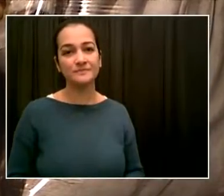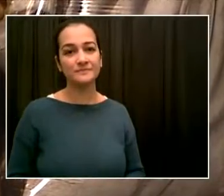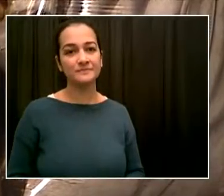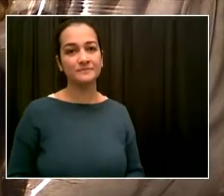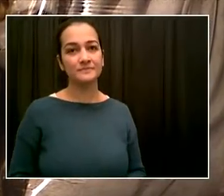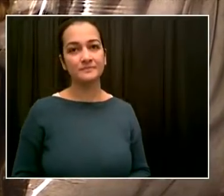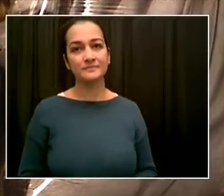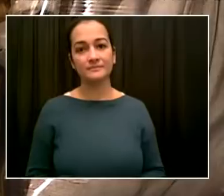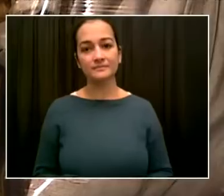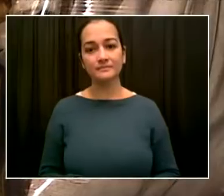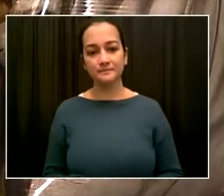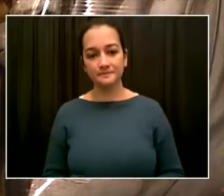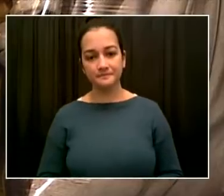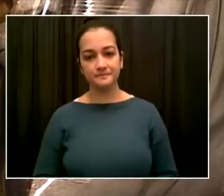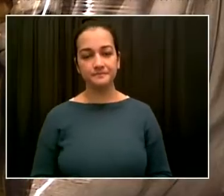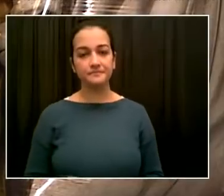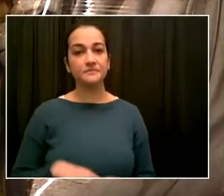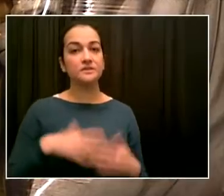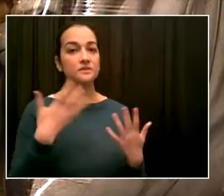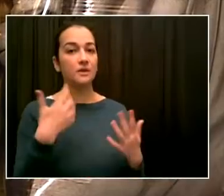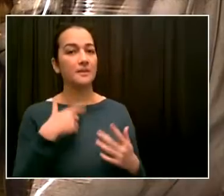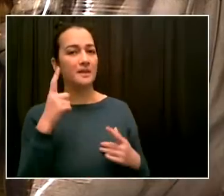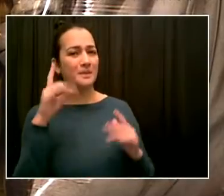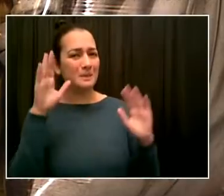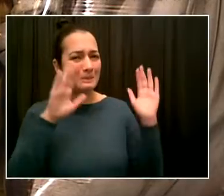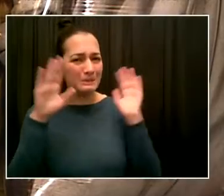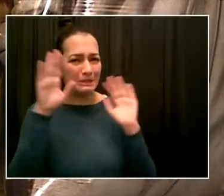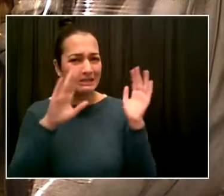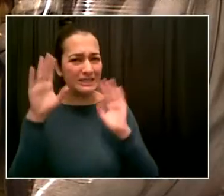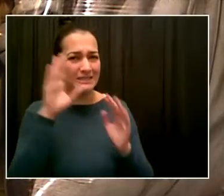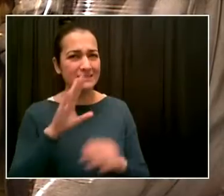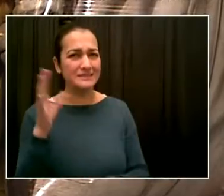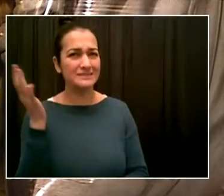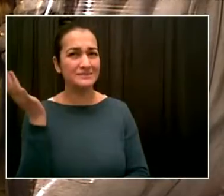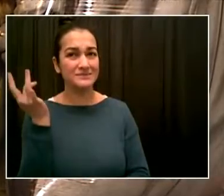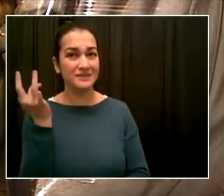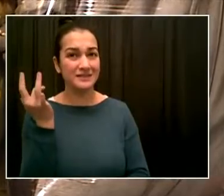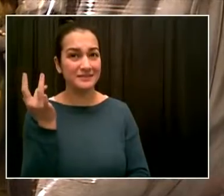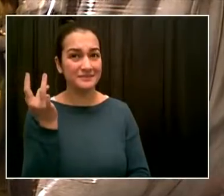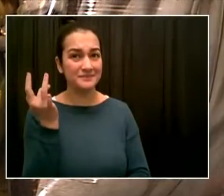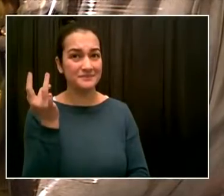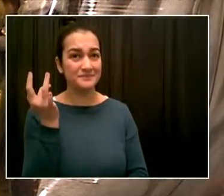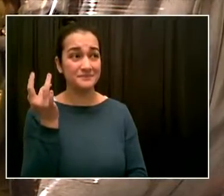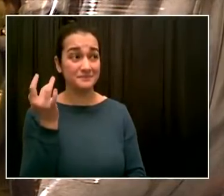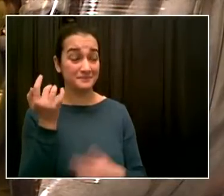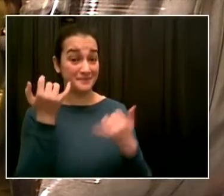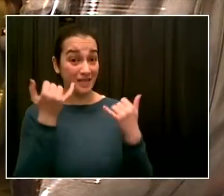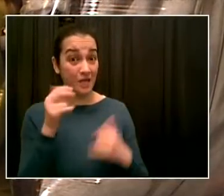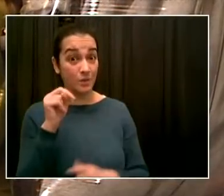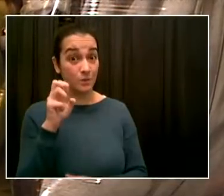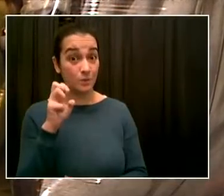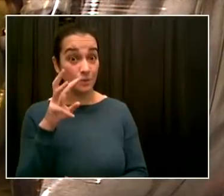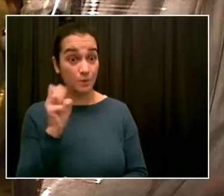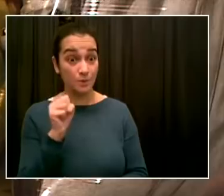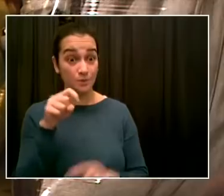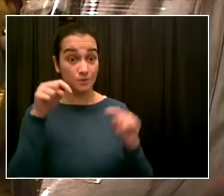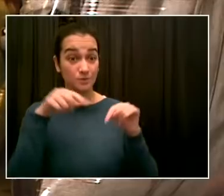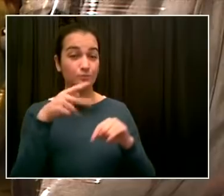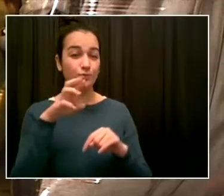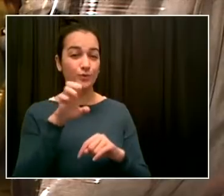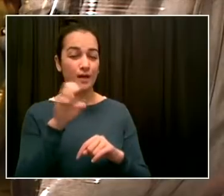your briefings to just twice a week, because those of us in the alternative and local media have a hard enough time